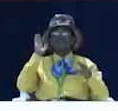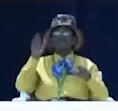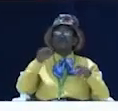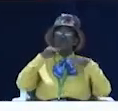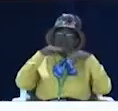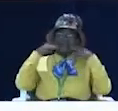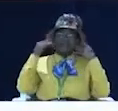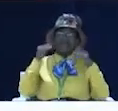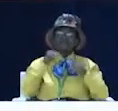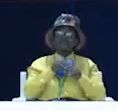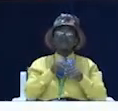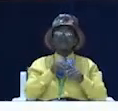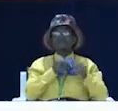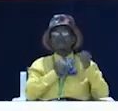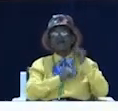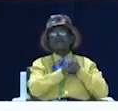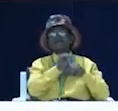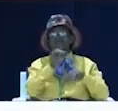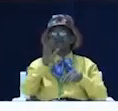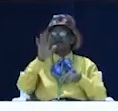in